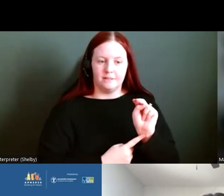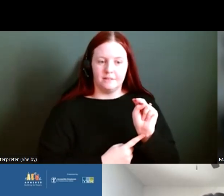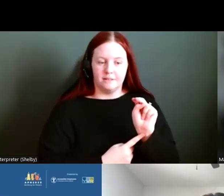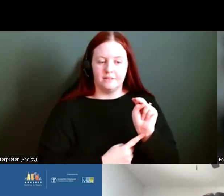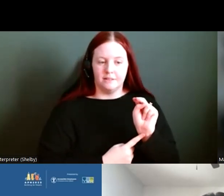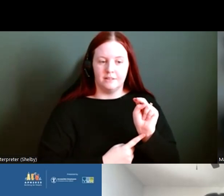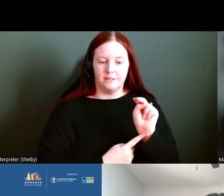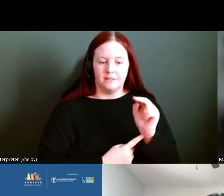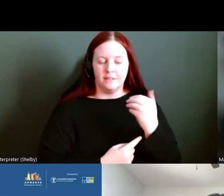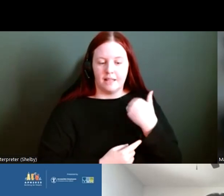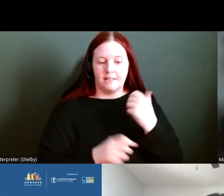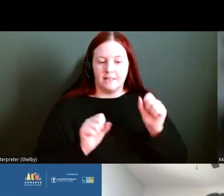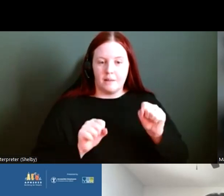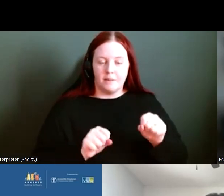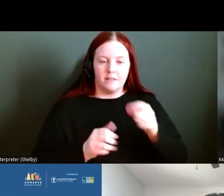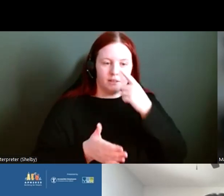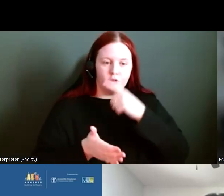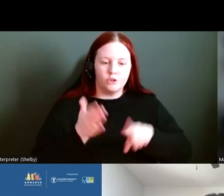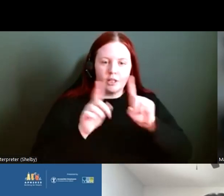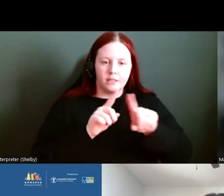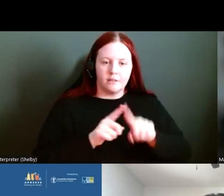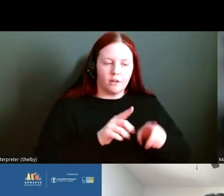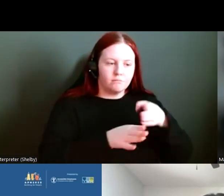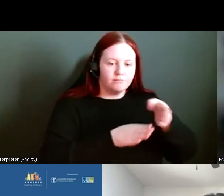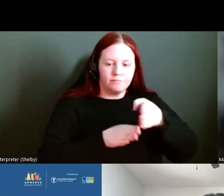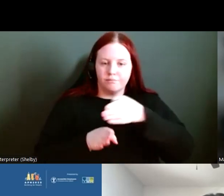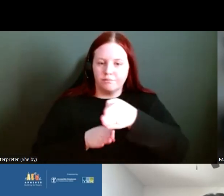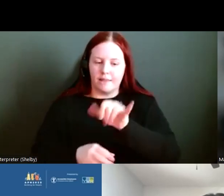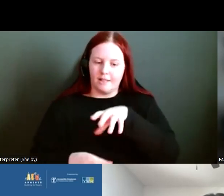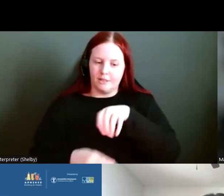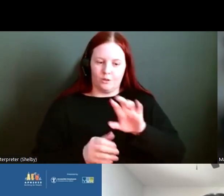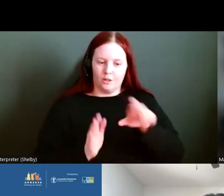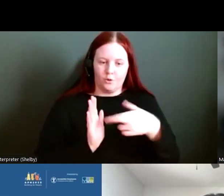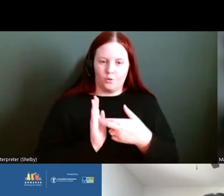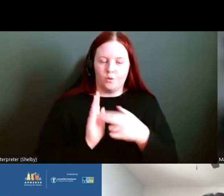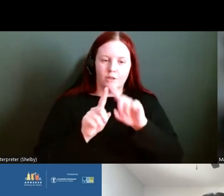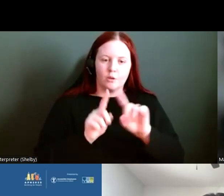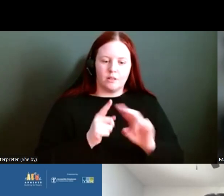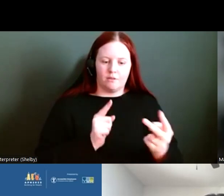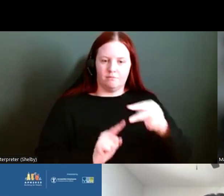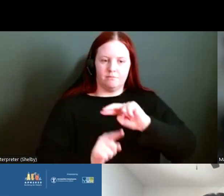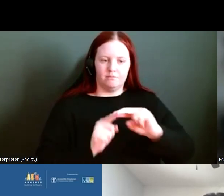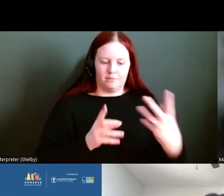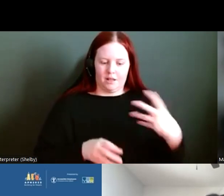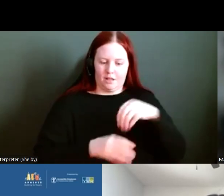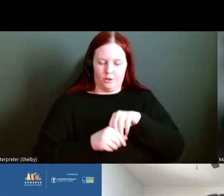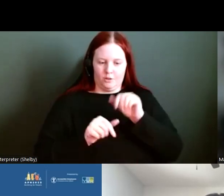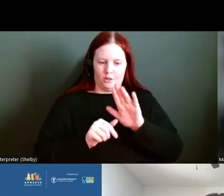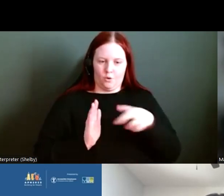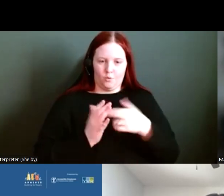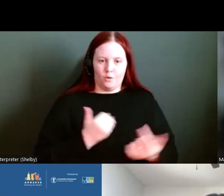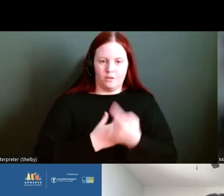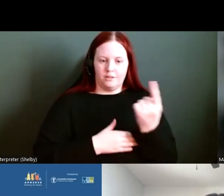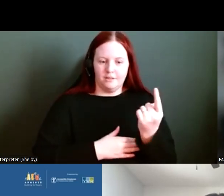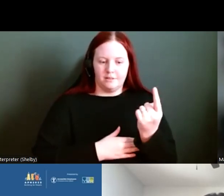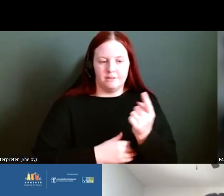look cross-sector as well, and you're doing that within your role. And bringing those different perspectives to the table is a big part of how we're going to be